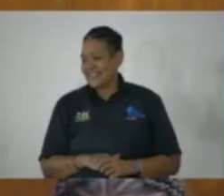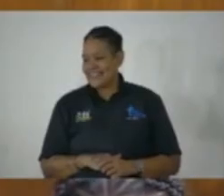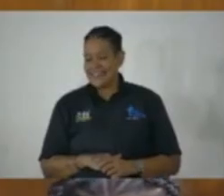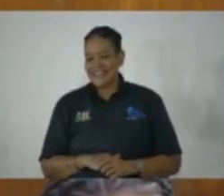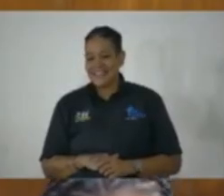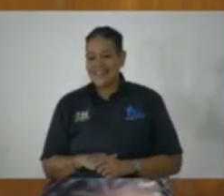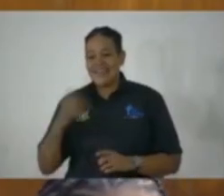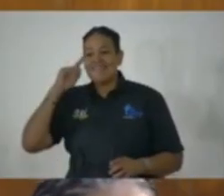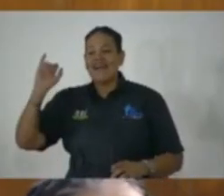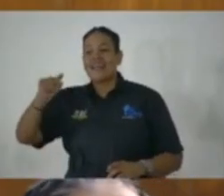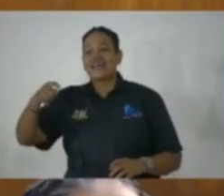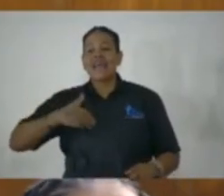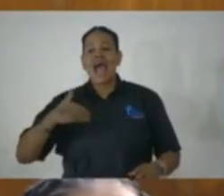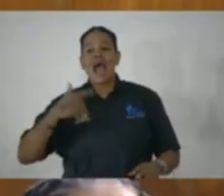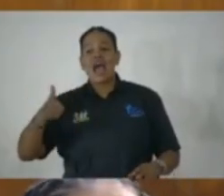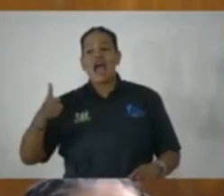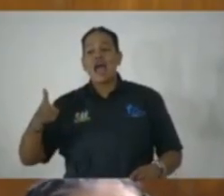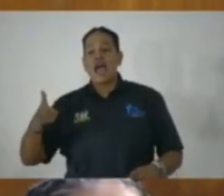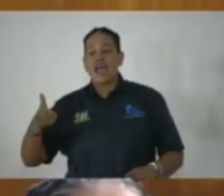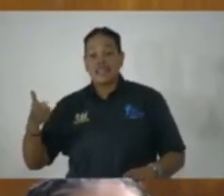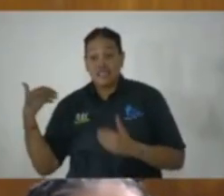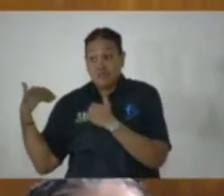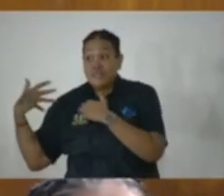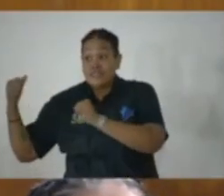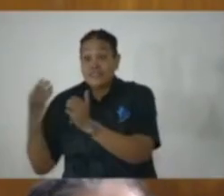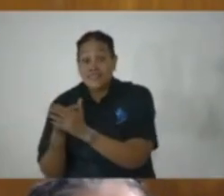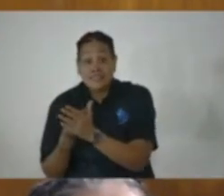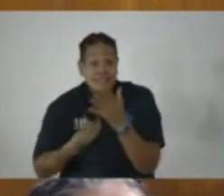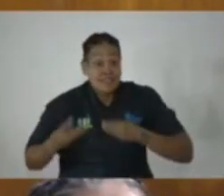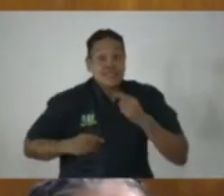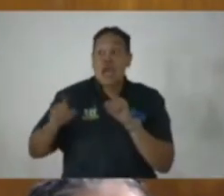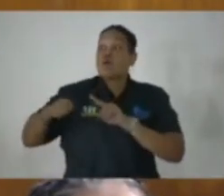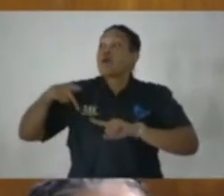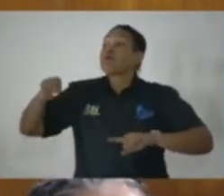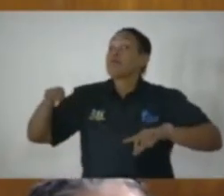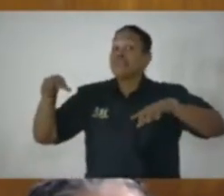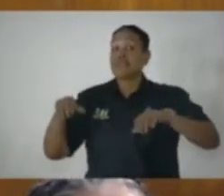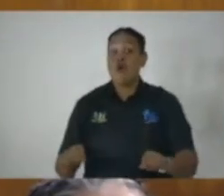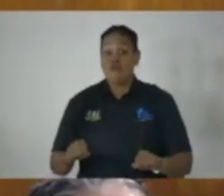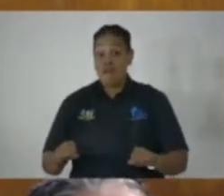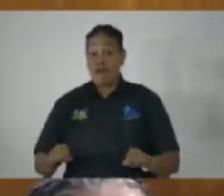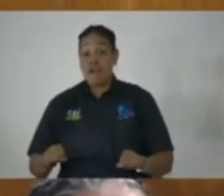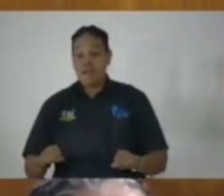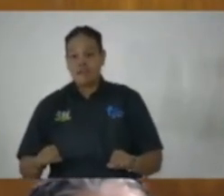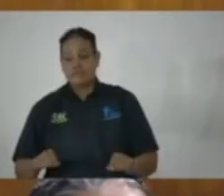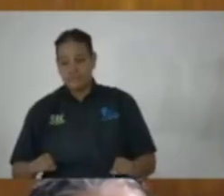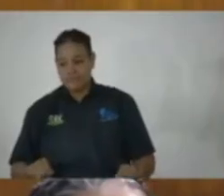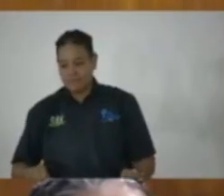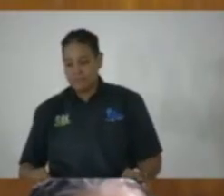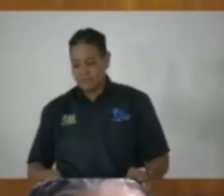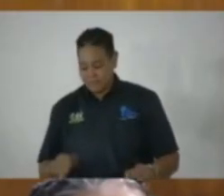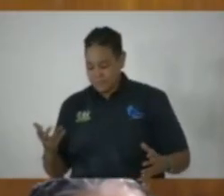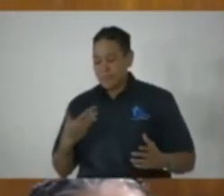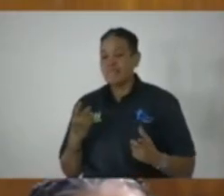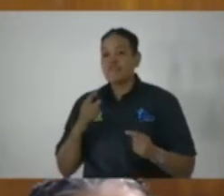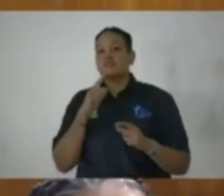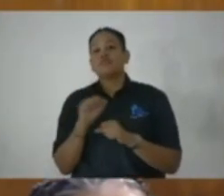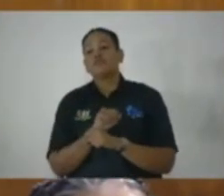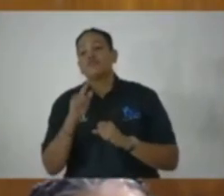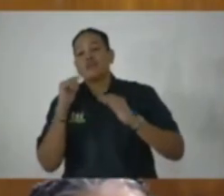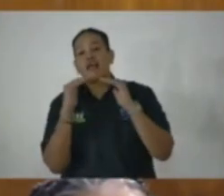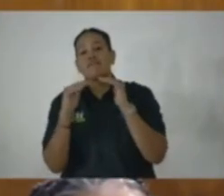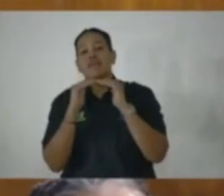And forgot that he had a duty. And when the PMP got it, now what I have done here is to be truthful and